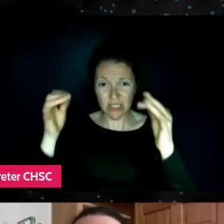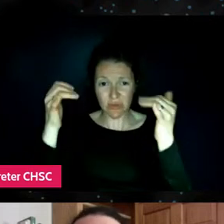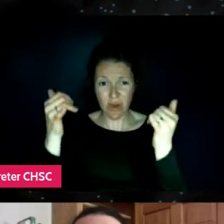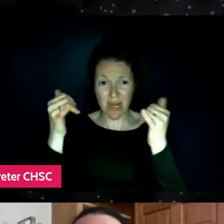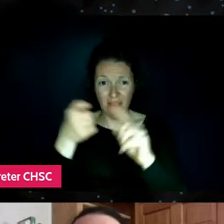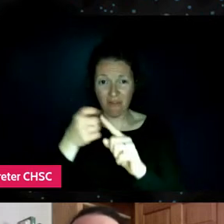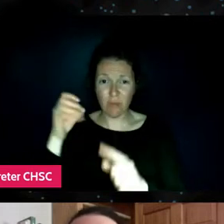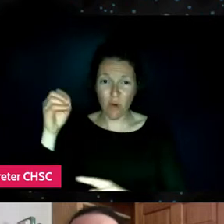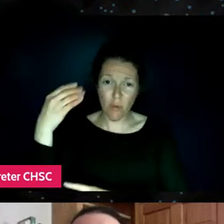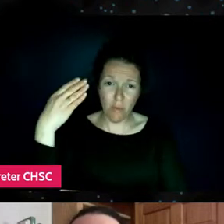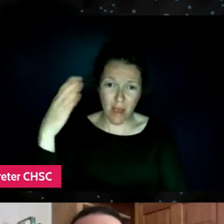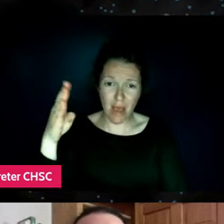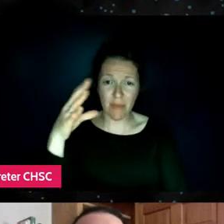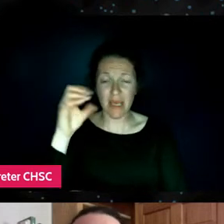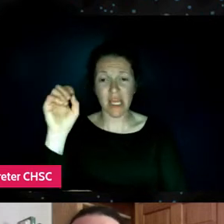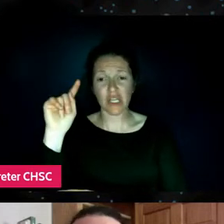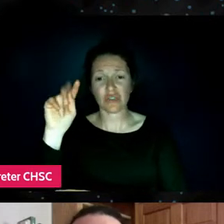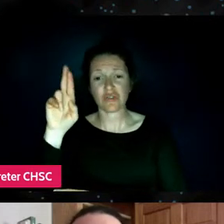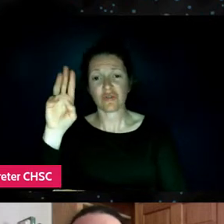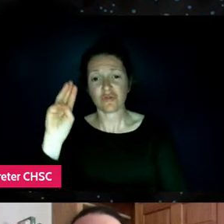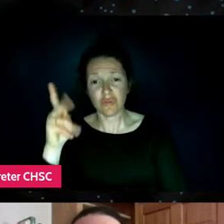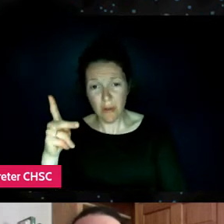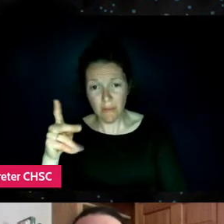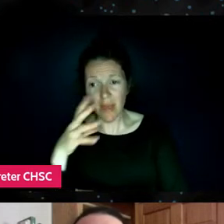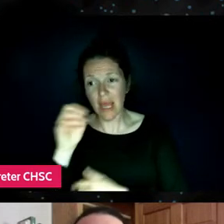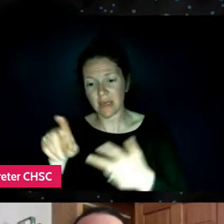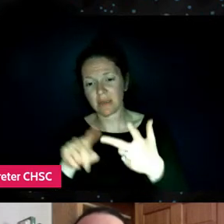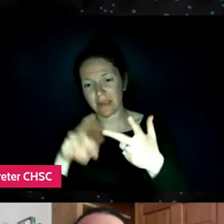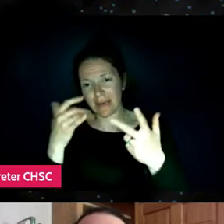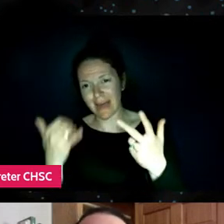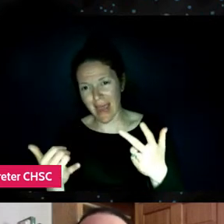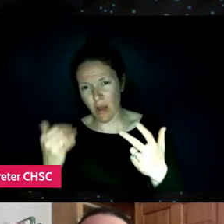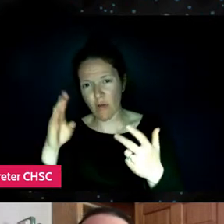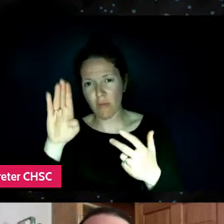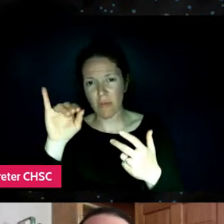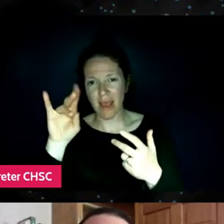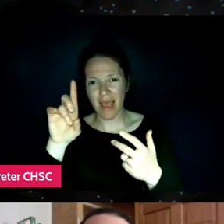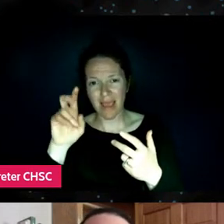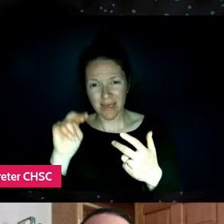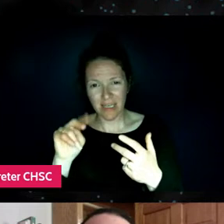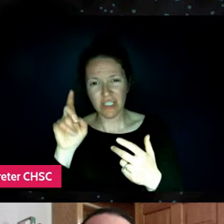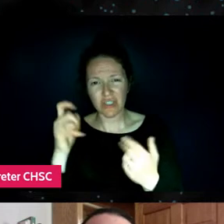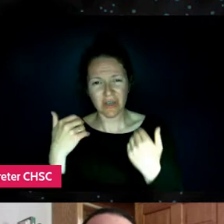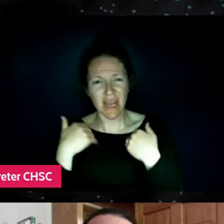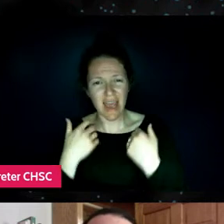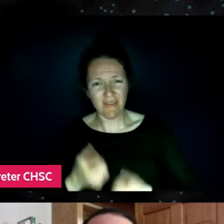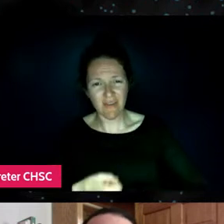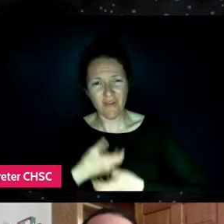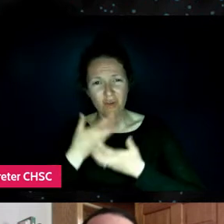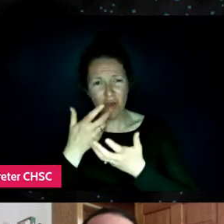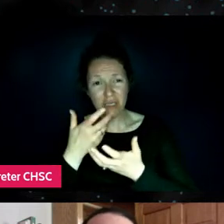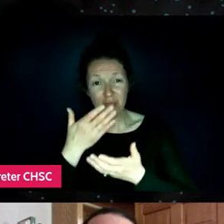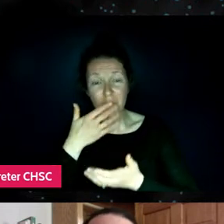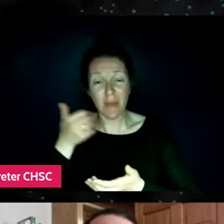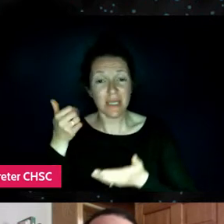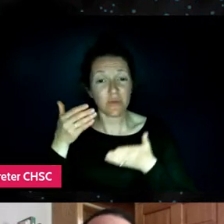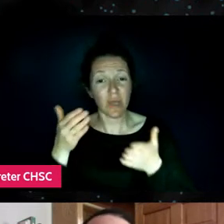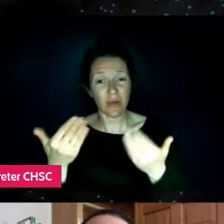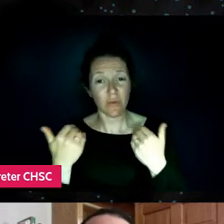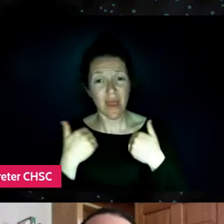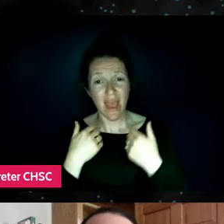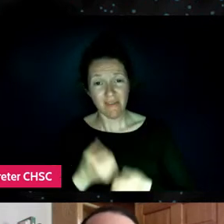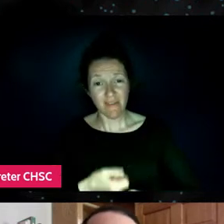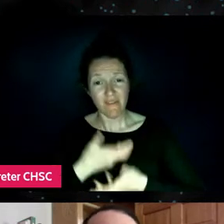Obama and Trump, that were made by Obama and Trump and now Biden. And they should have a voice, and the best way for them to have that voice and to